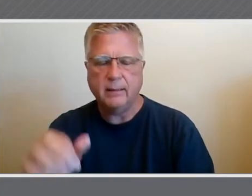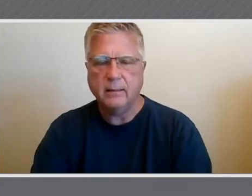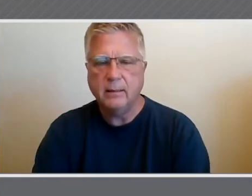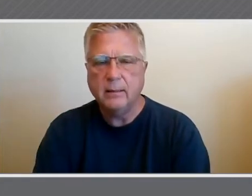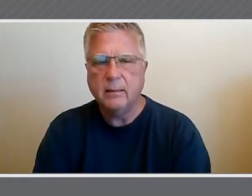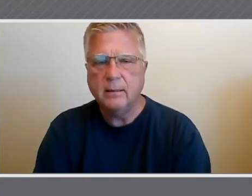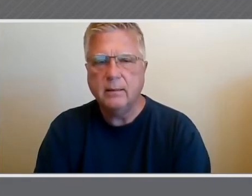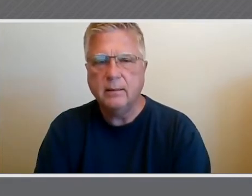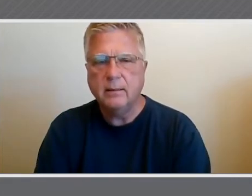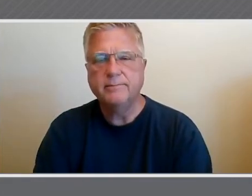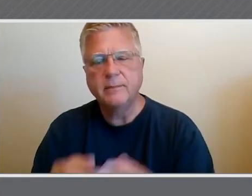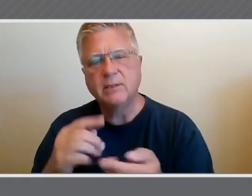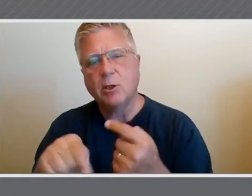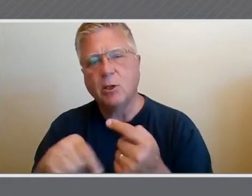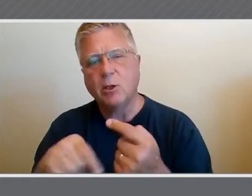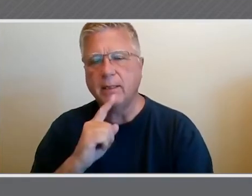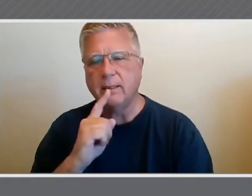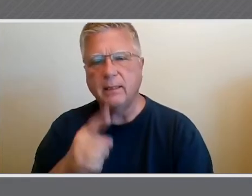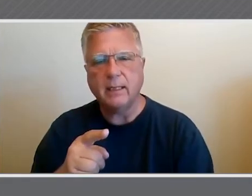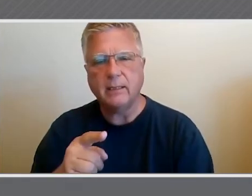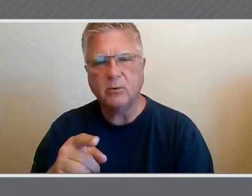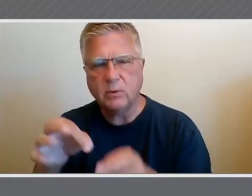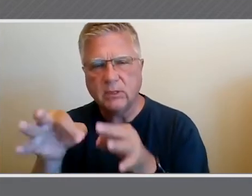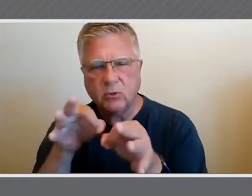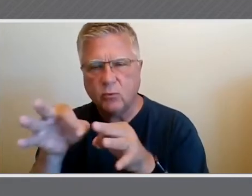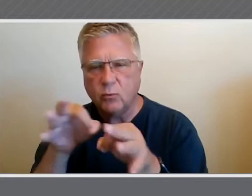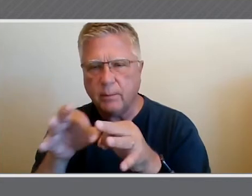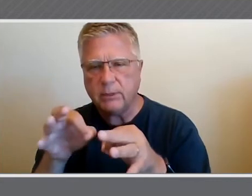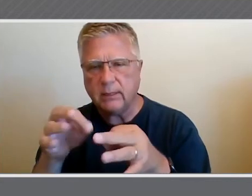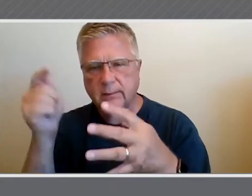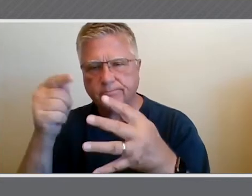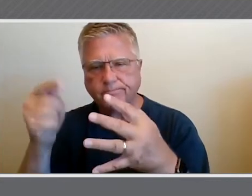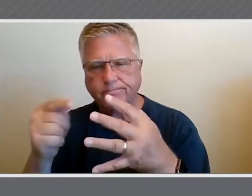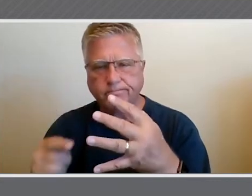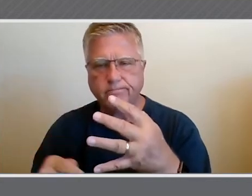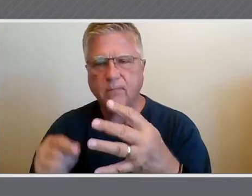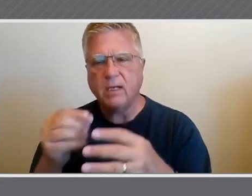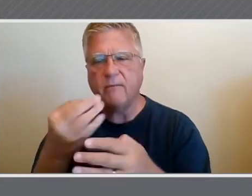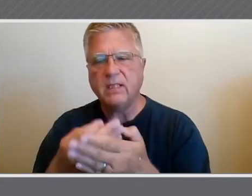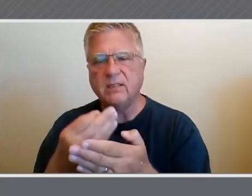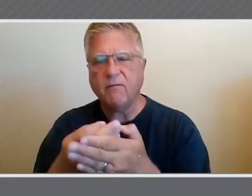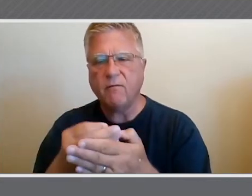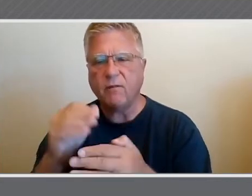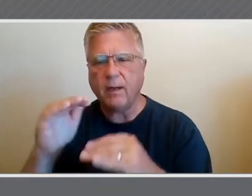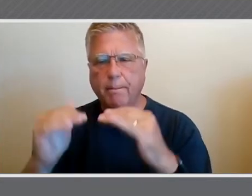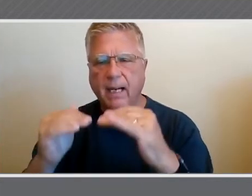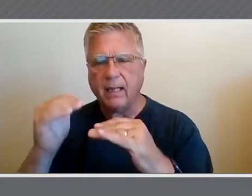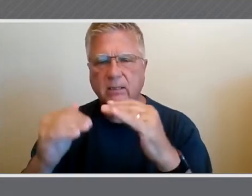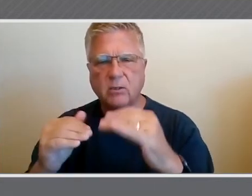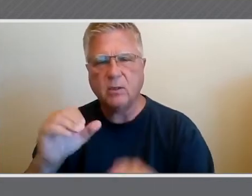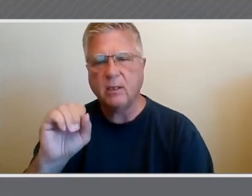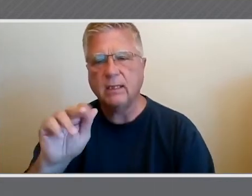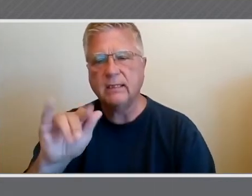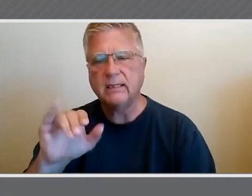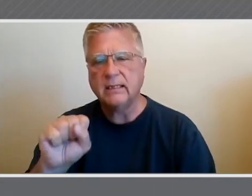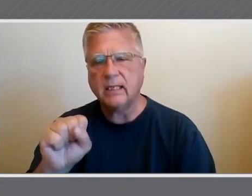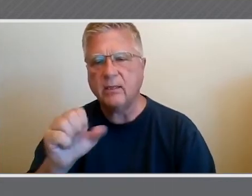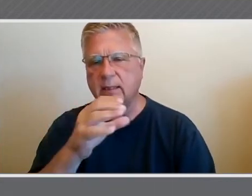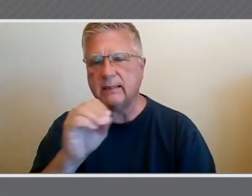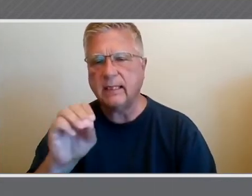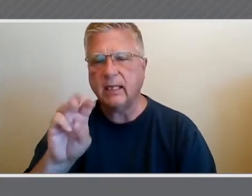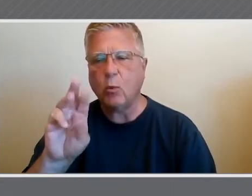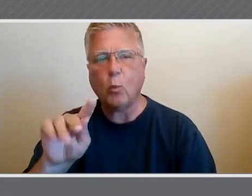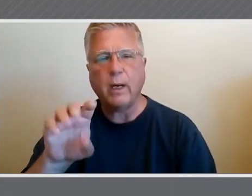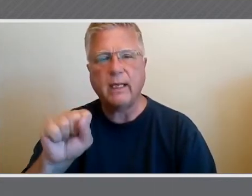So let's talk about the actual descriptions of the fund balance. We have salaries and wages. This is the